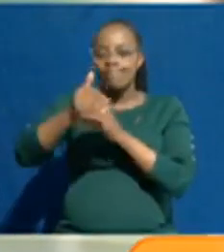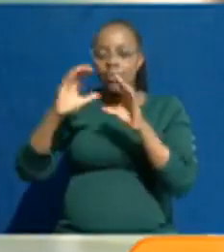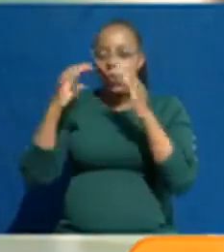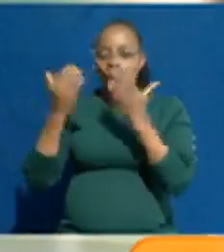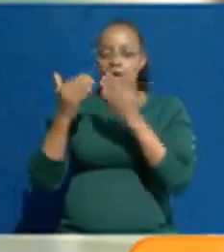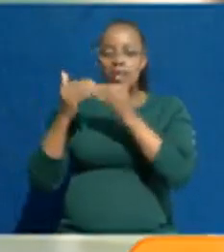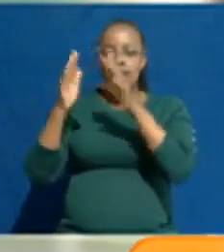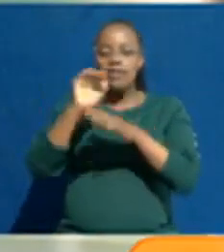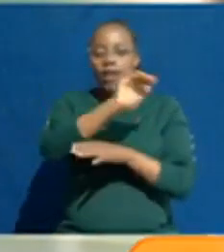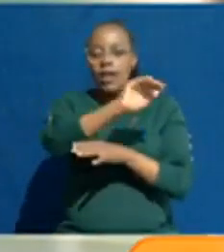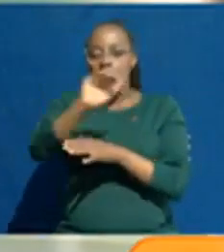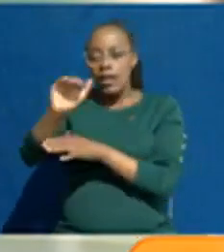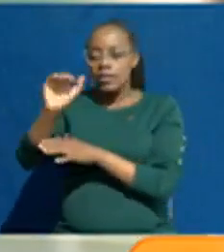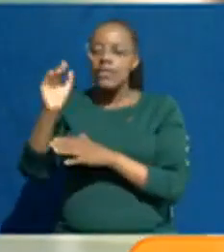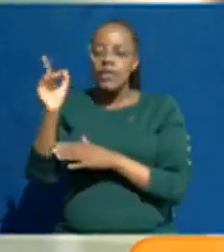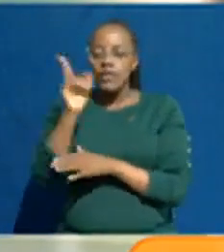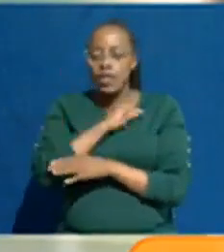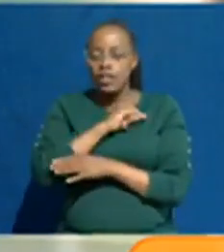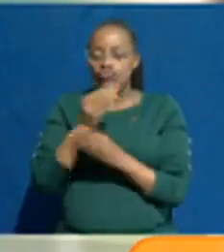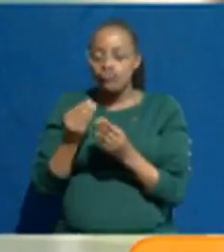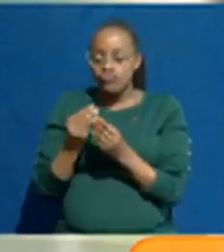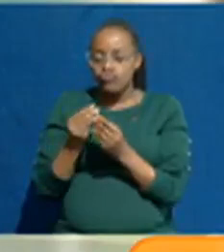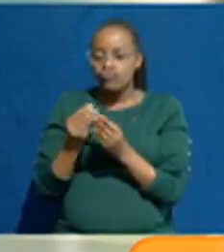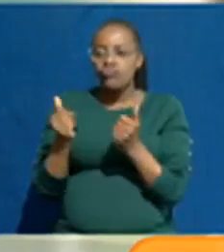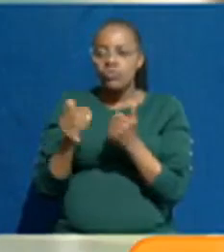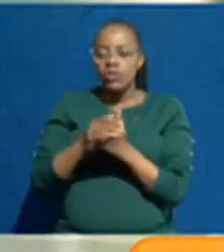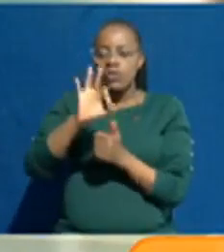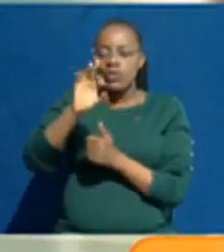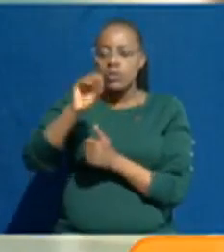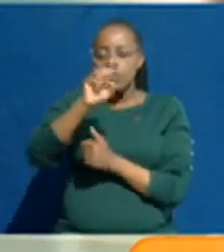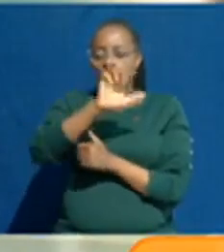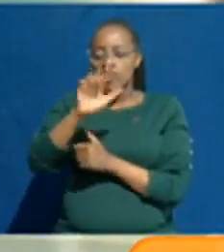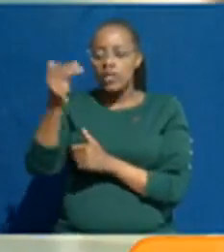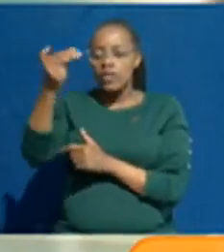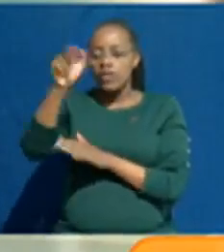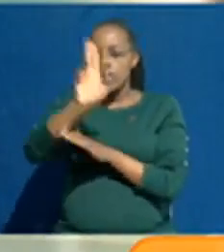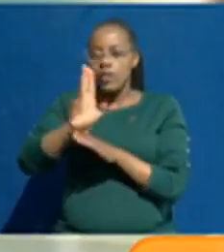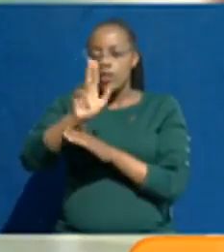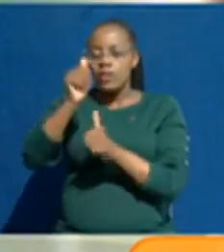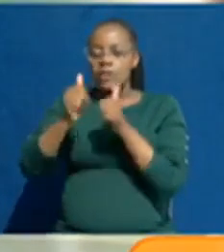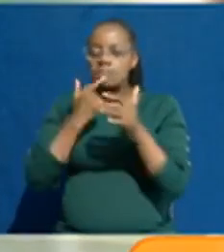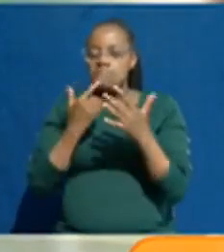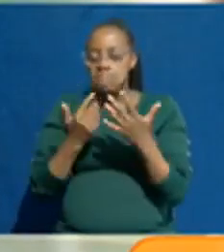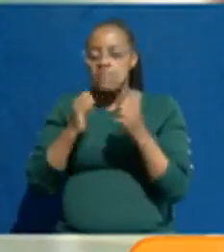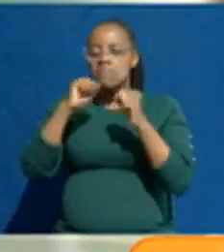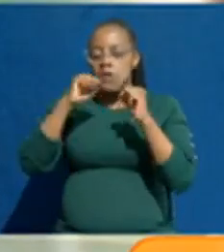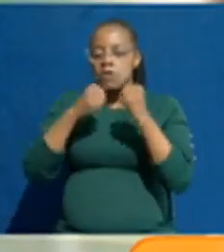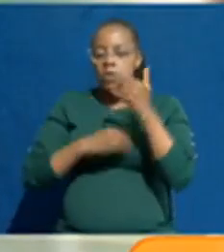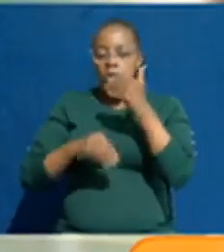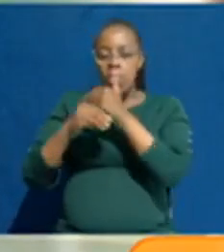leaders called for the complete phase out of fossil fuel use that they say contributes mostly